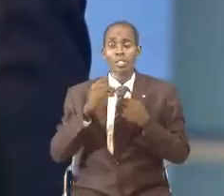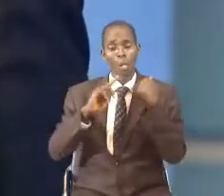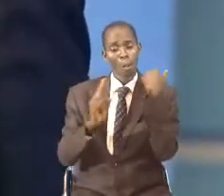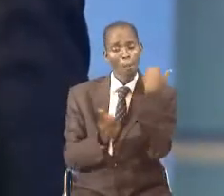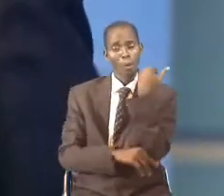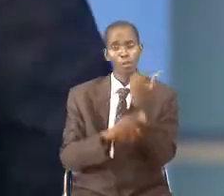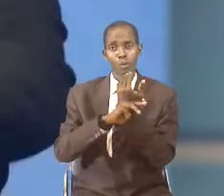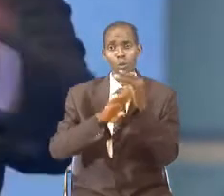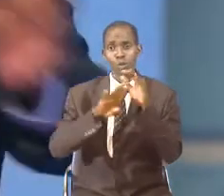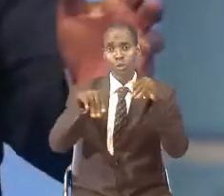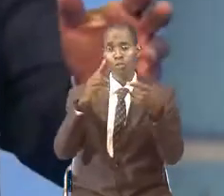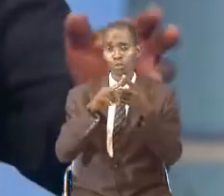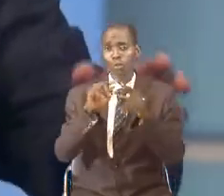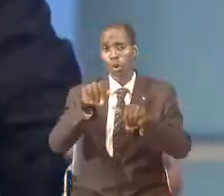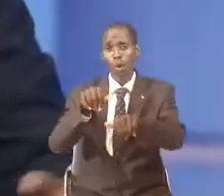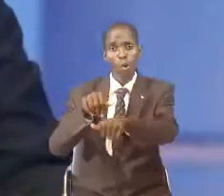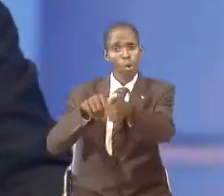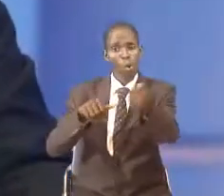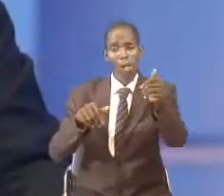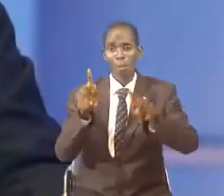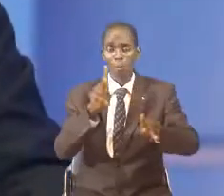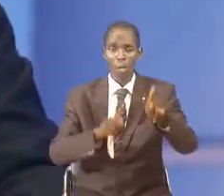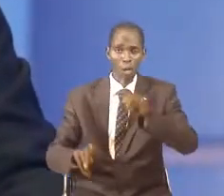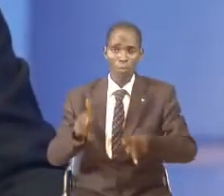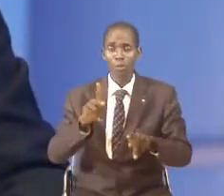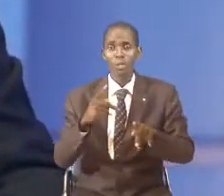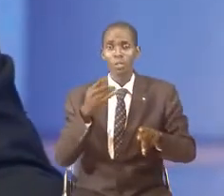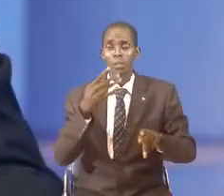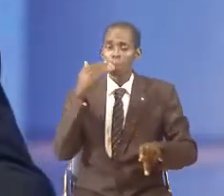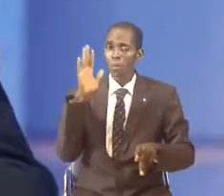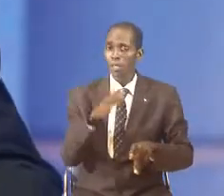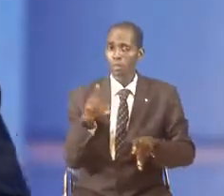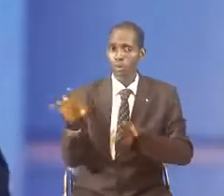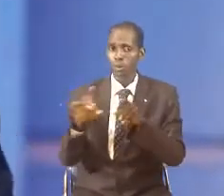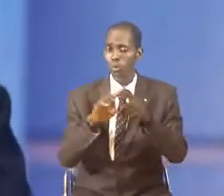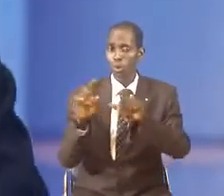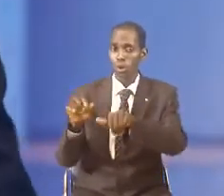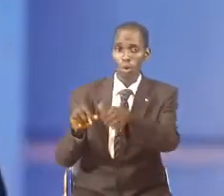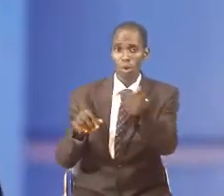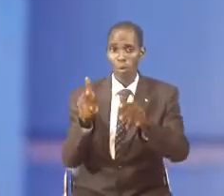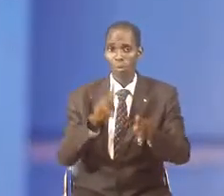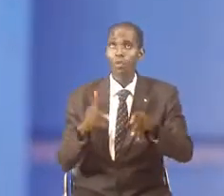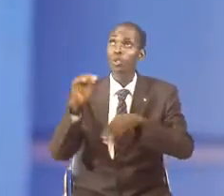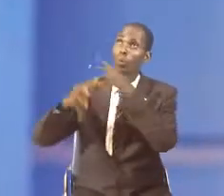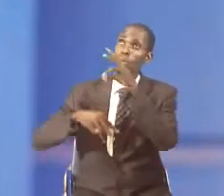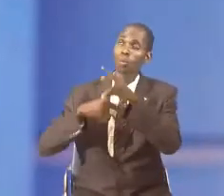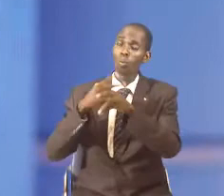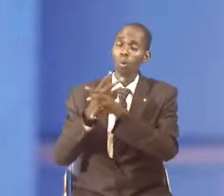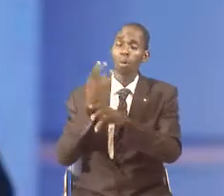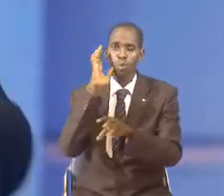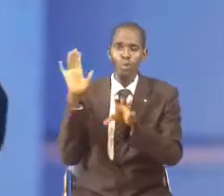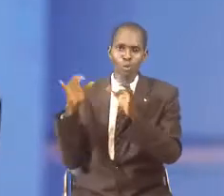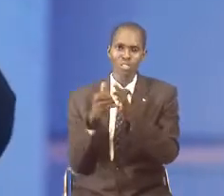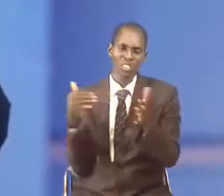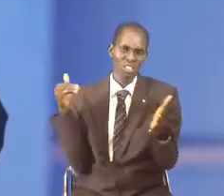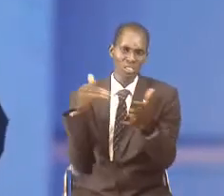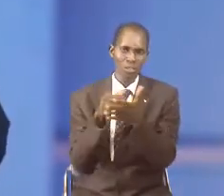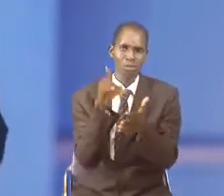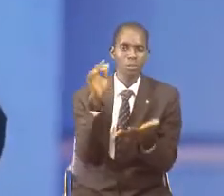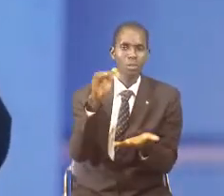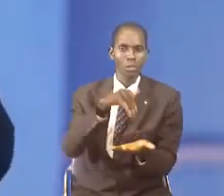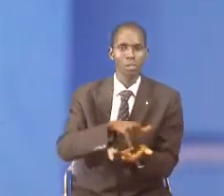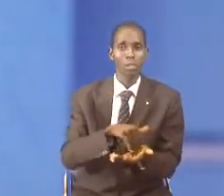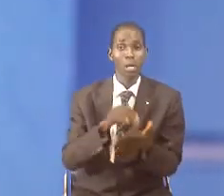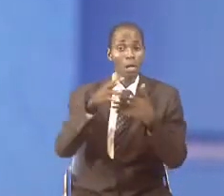whip back. The punishment you gave to other people, the atrocities you did to other people,